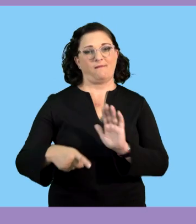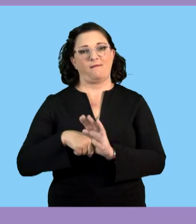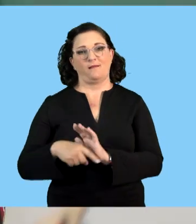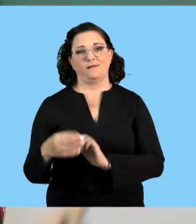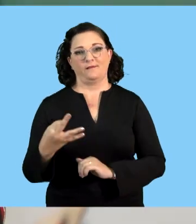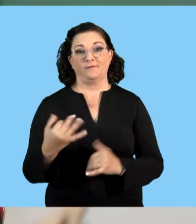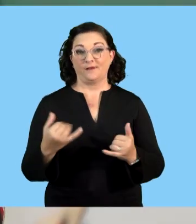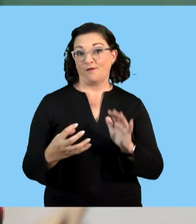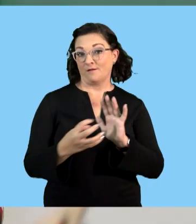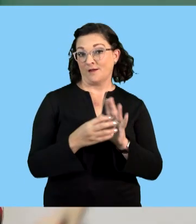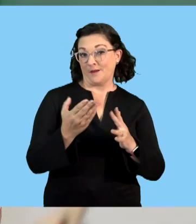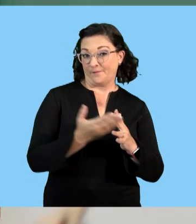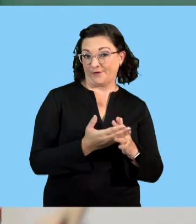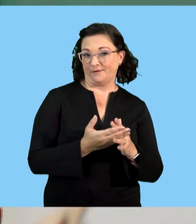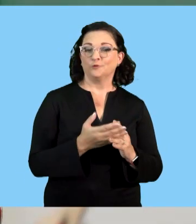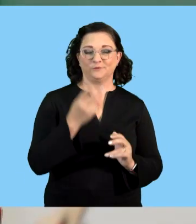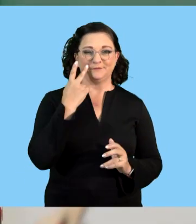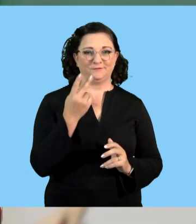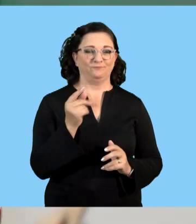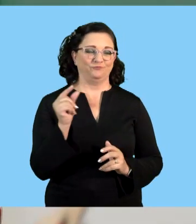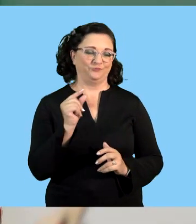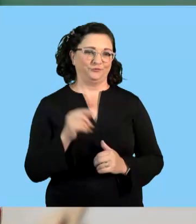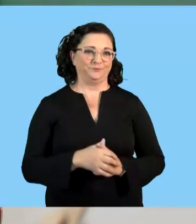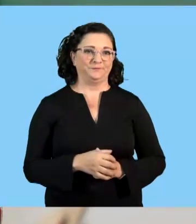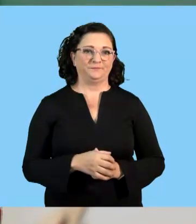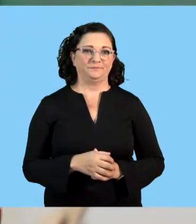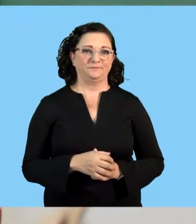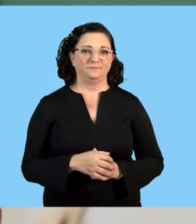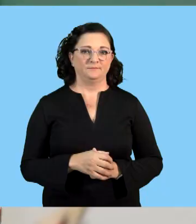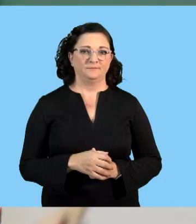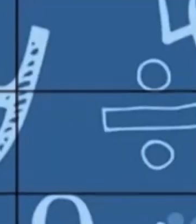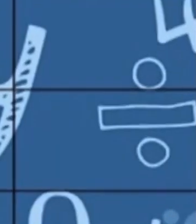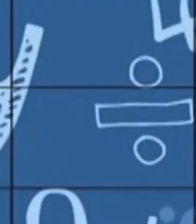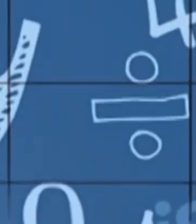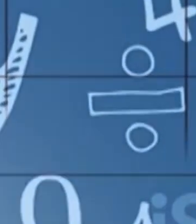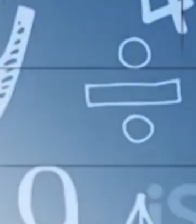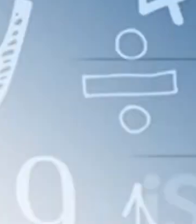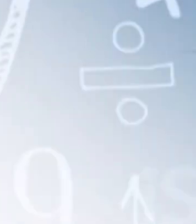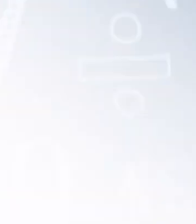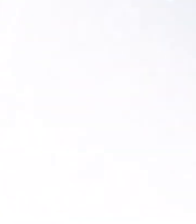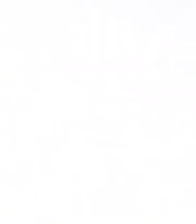3. Let's quickly go to an ad break, and then we'll see you just now for the rest of our lesson.